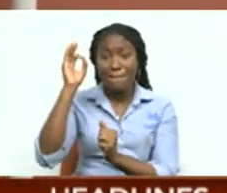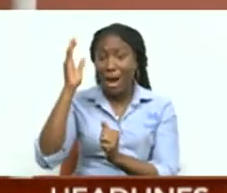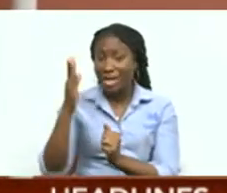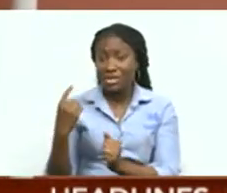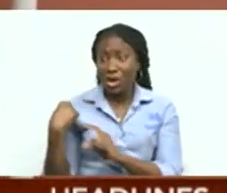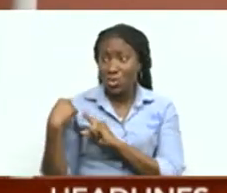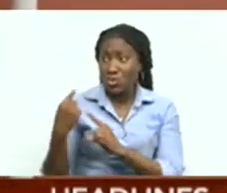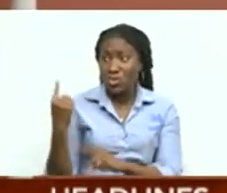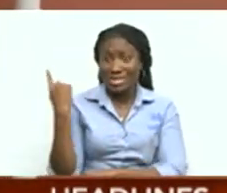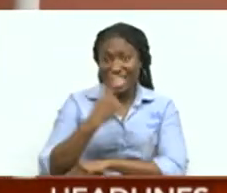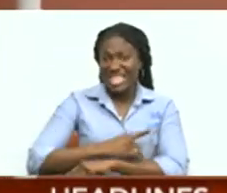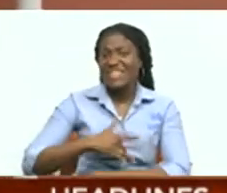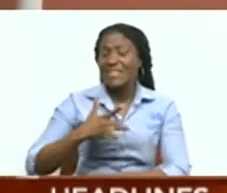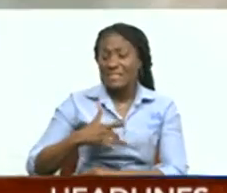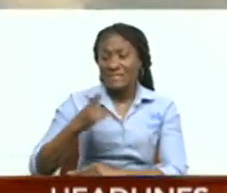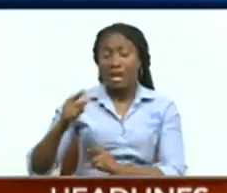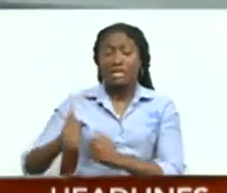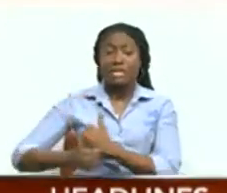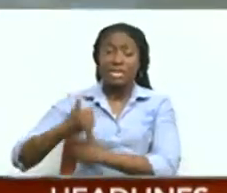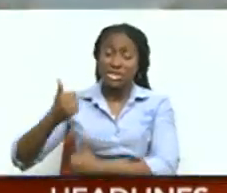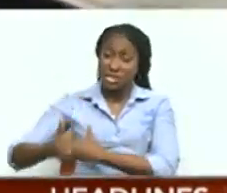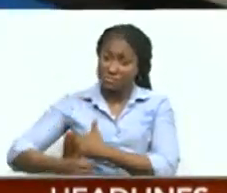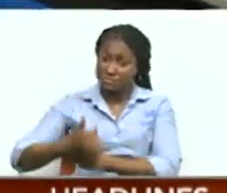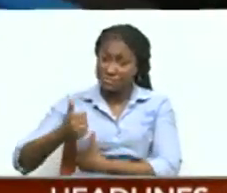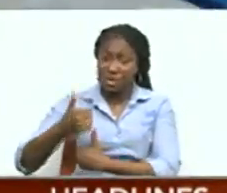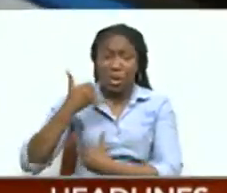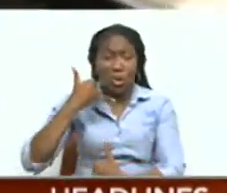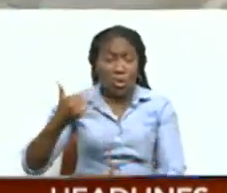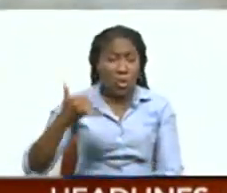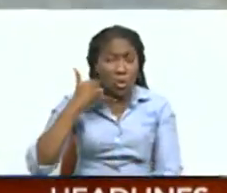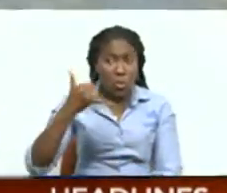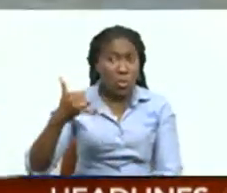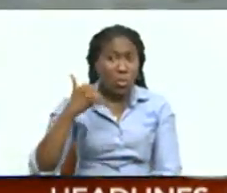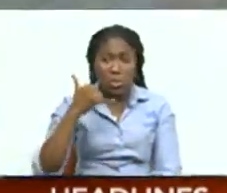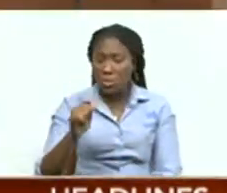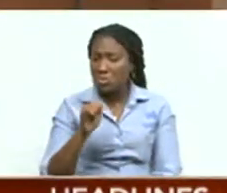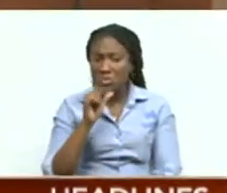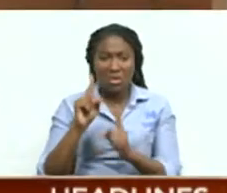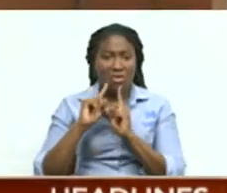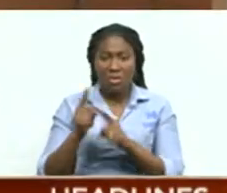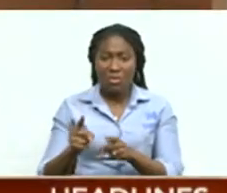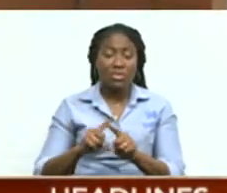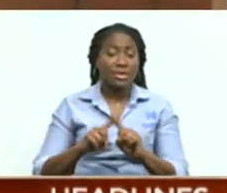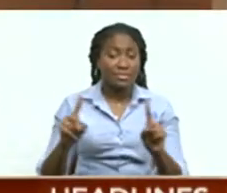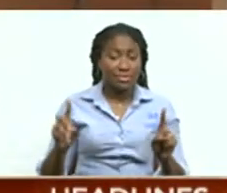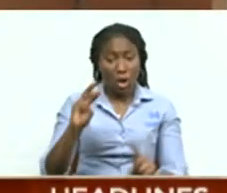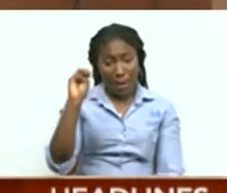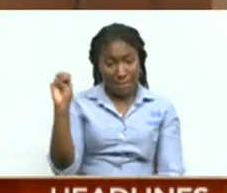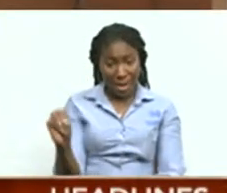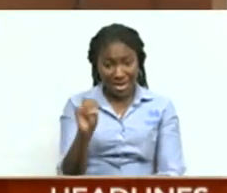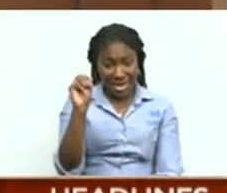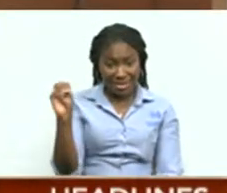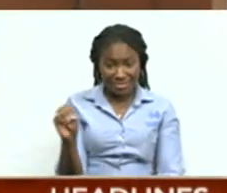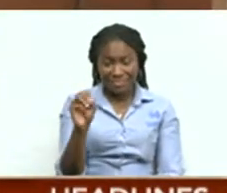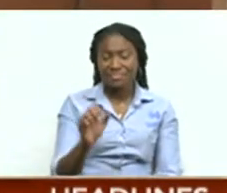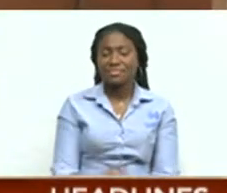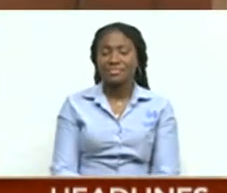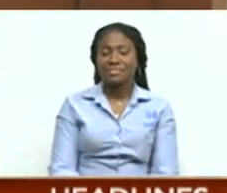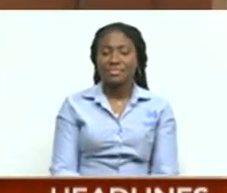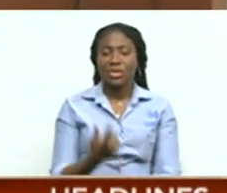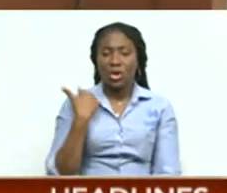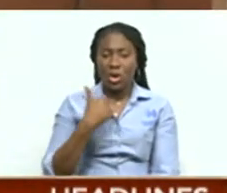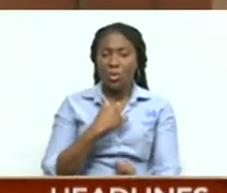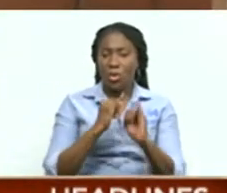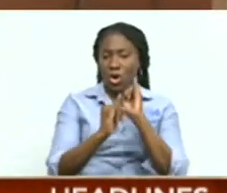fear that his life may be in danger. Calls to Brown's cell phone went straight to voicemail. However, on Monday, CNC3 News interviewed